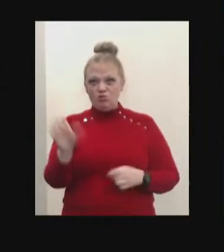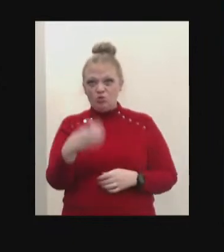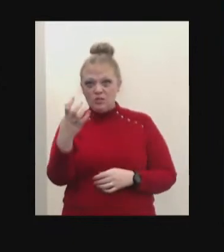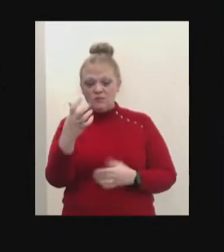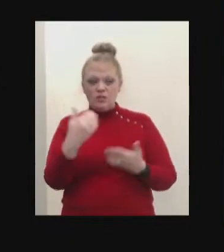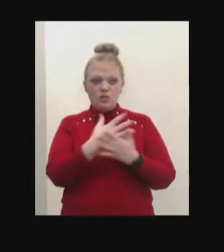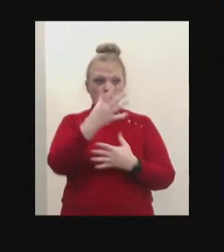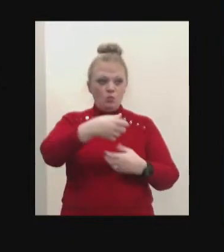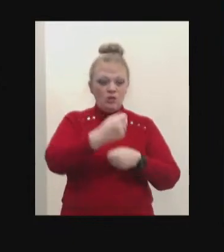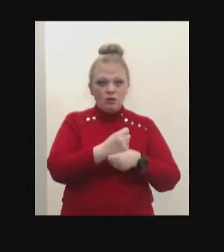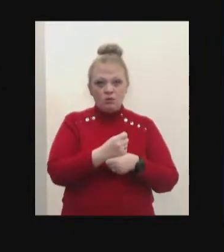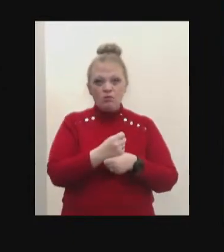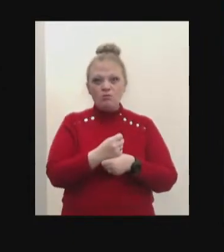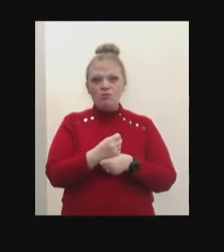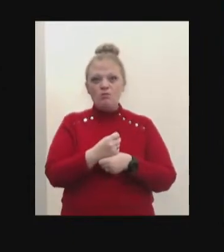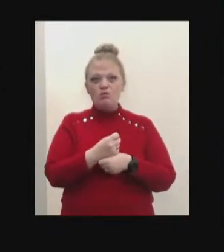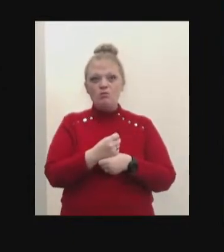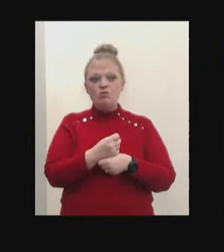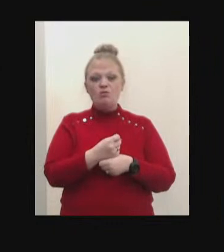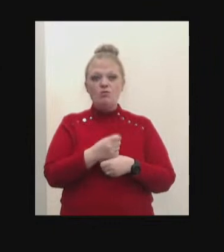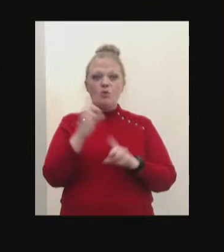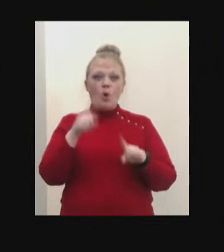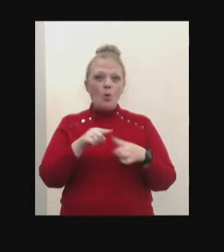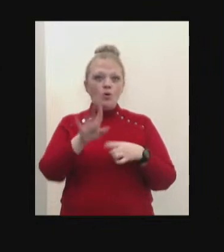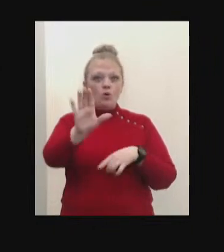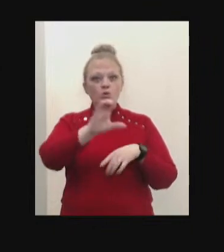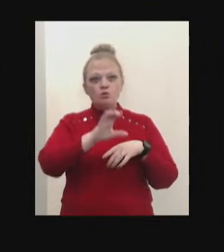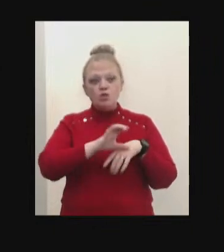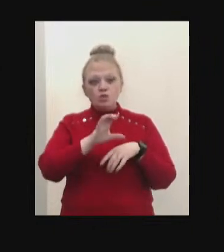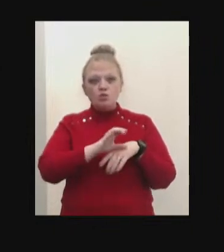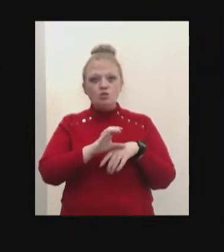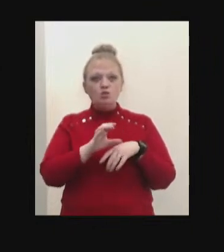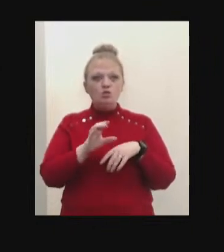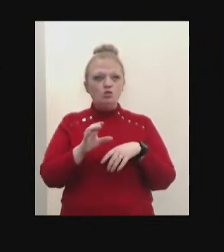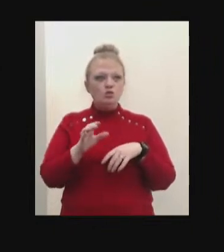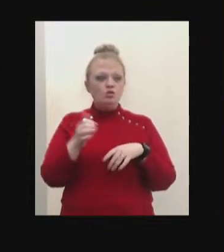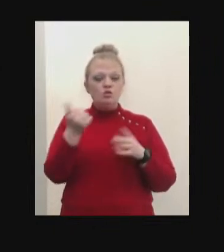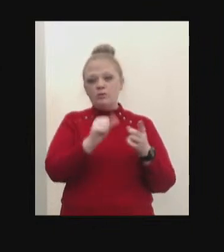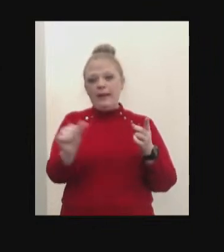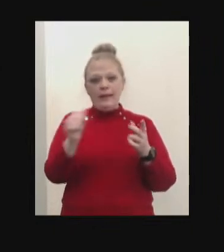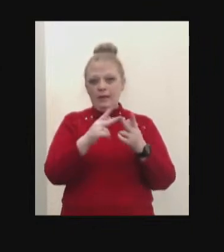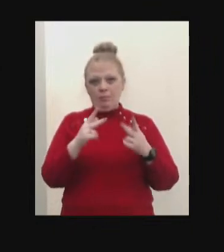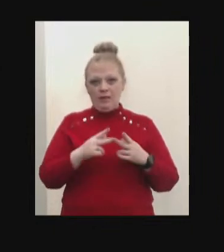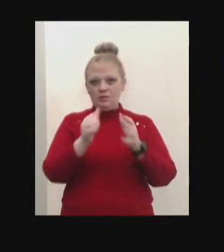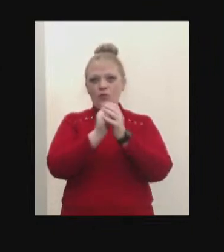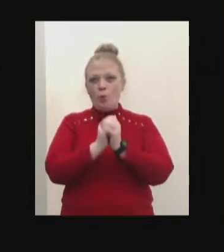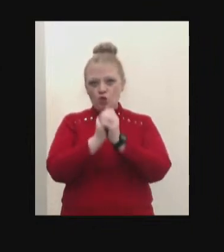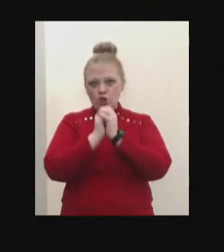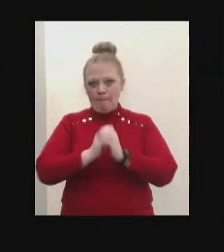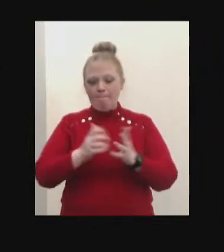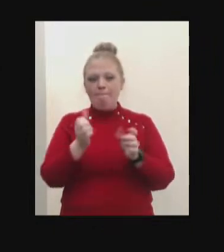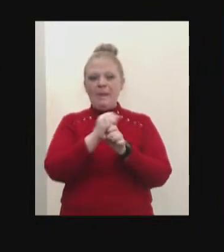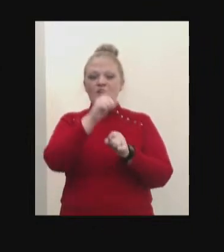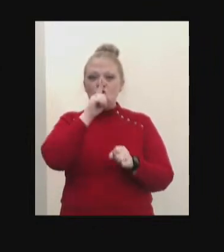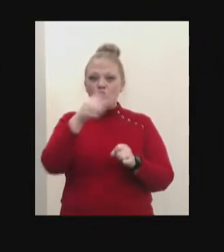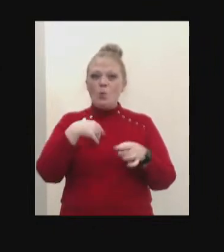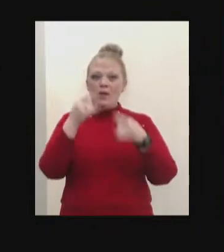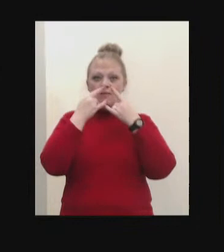Year's at going to your church or any place of worship, make sure you have a mask